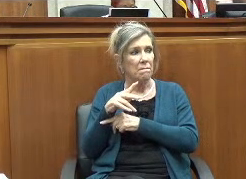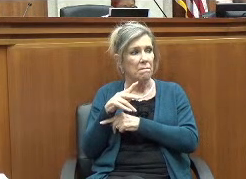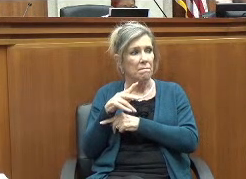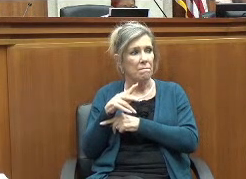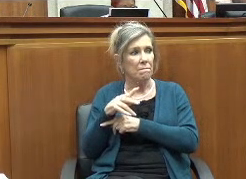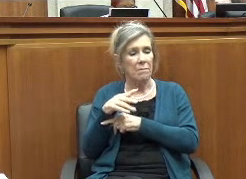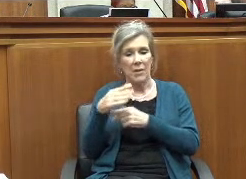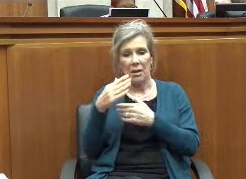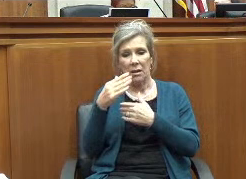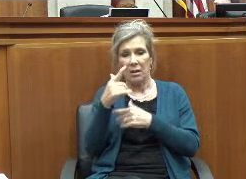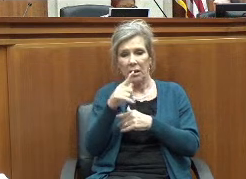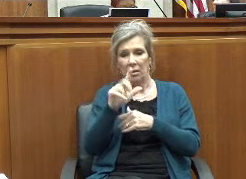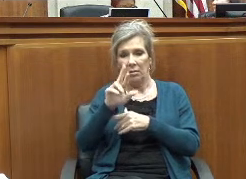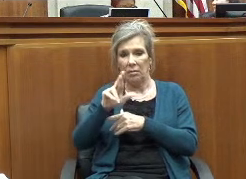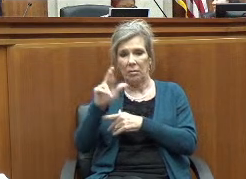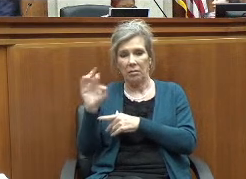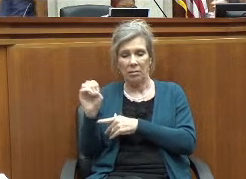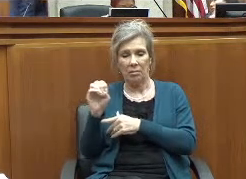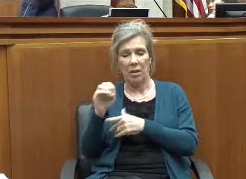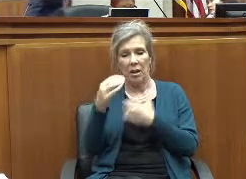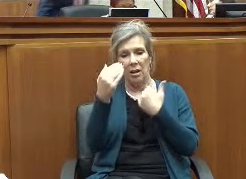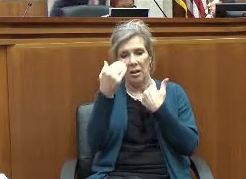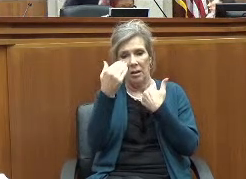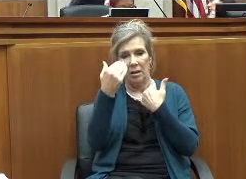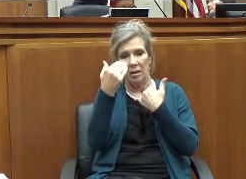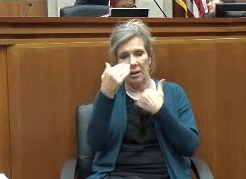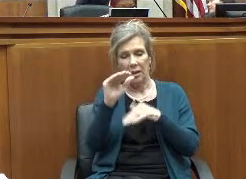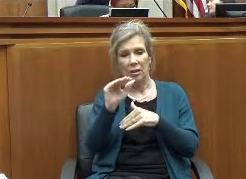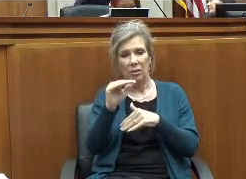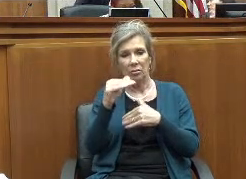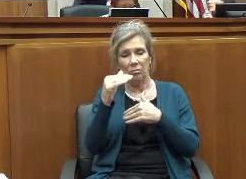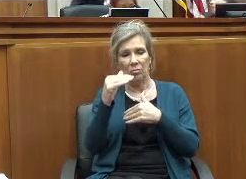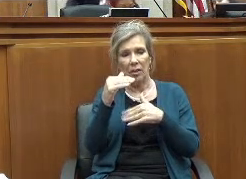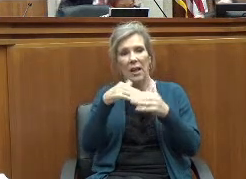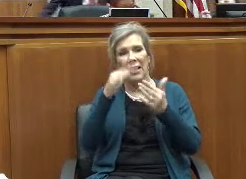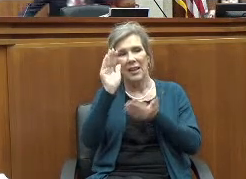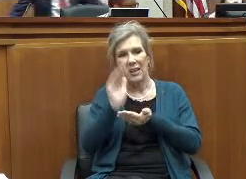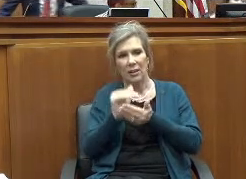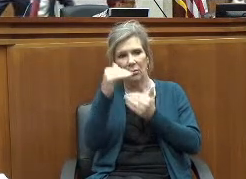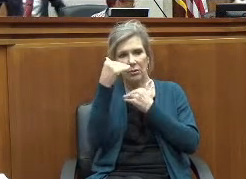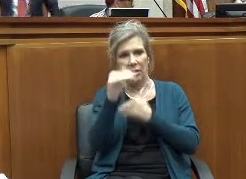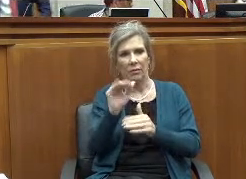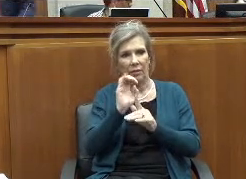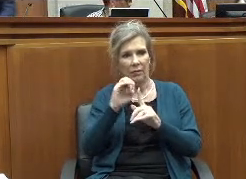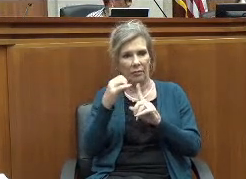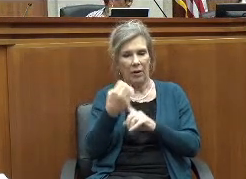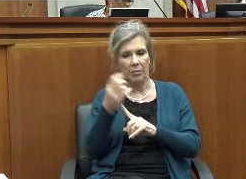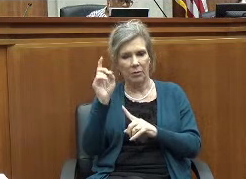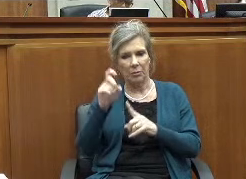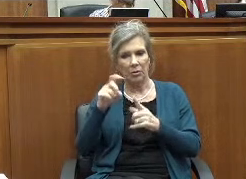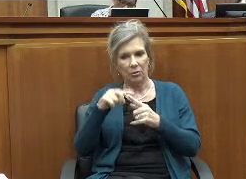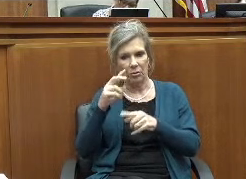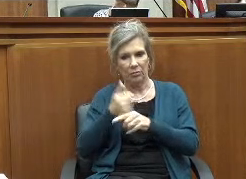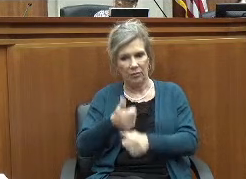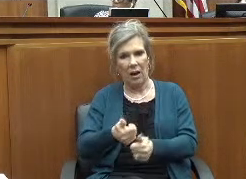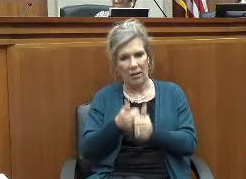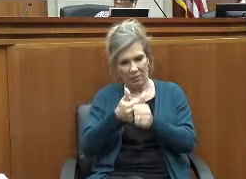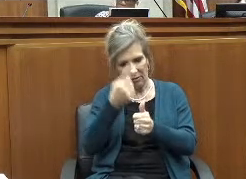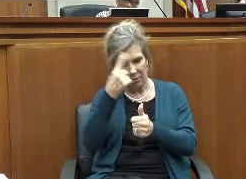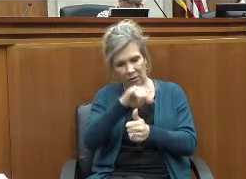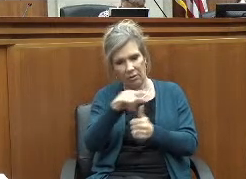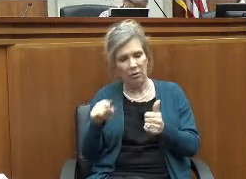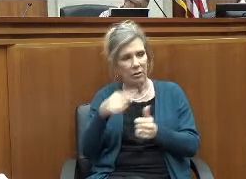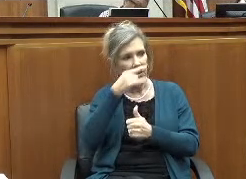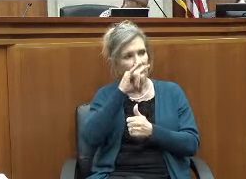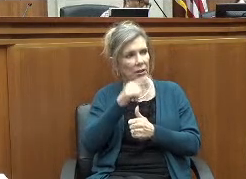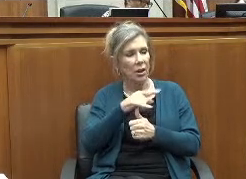least restrictive environment criteria that you're supposed to use for these children. The whole point of the IEP